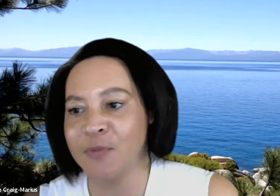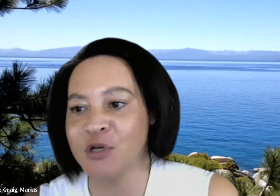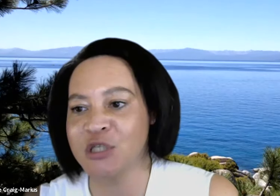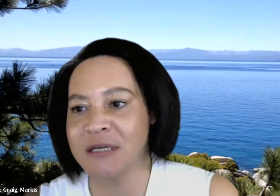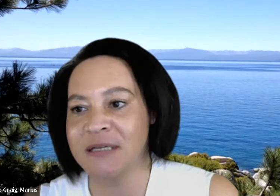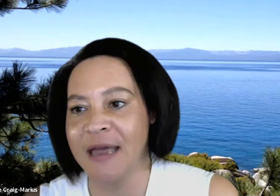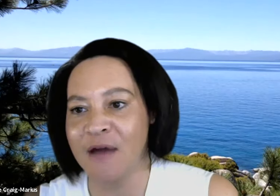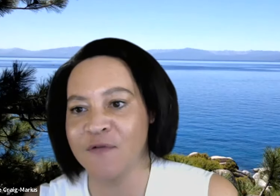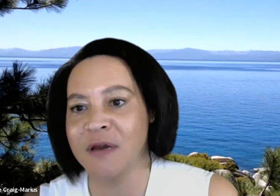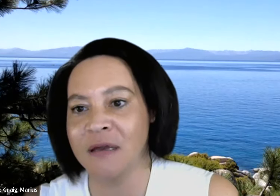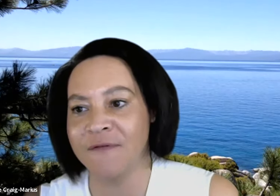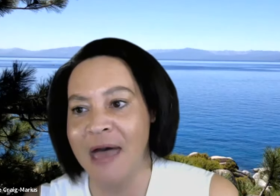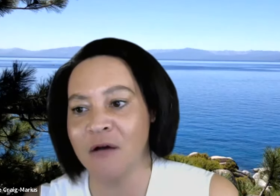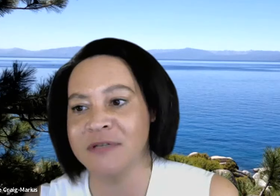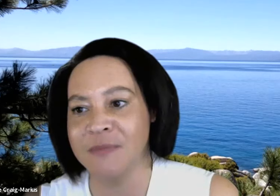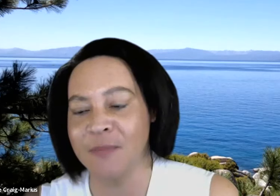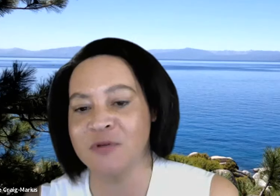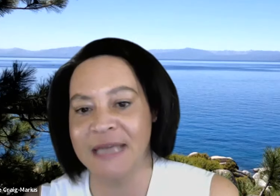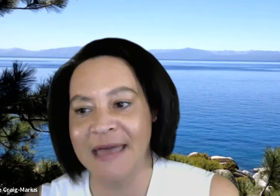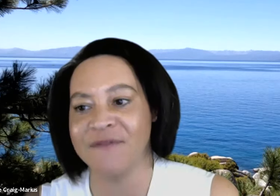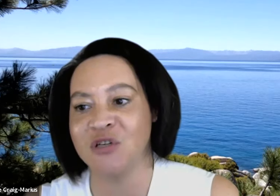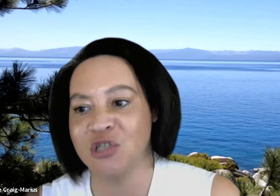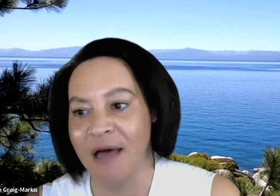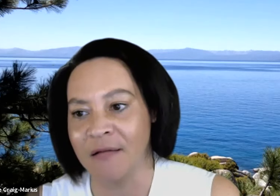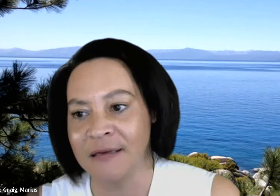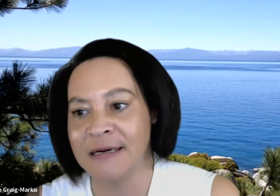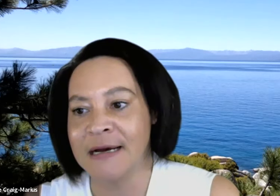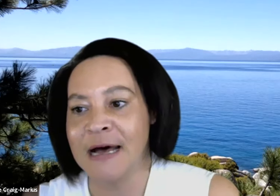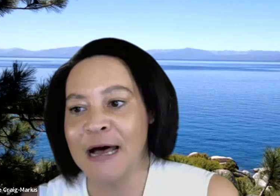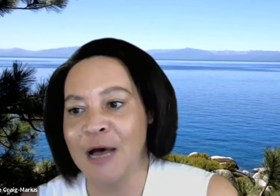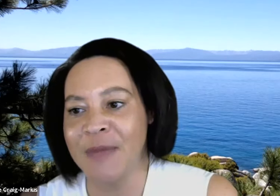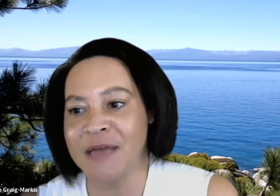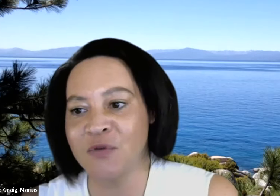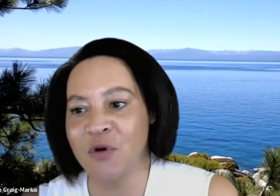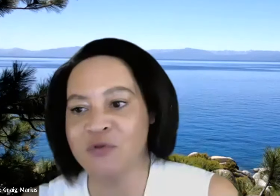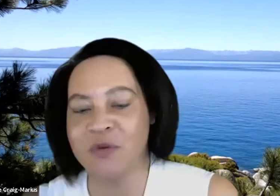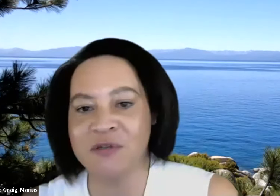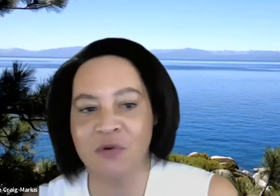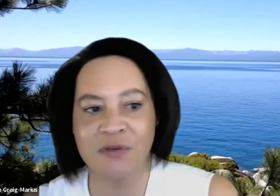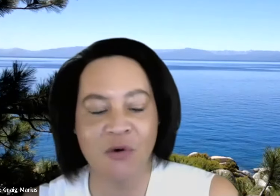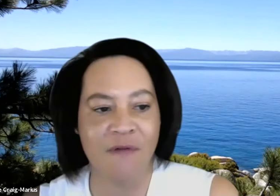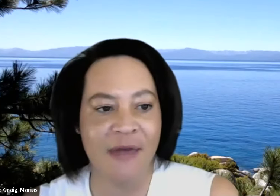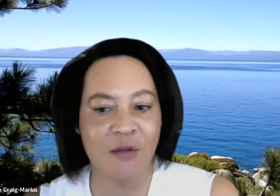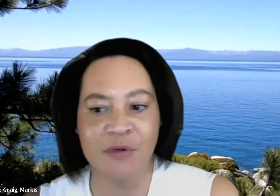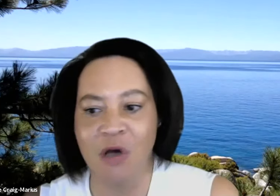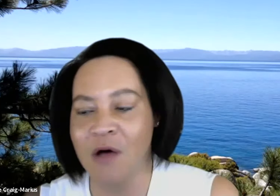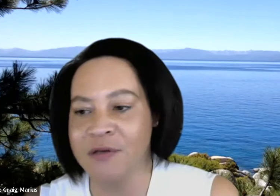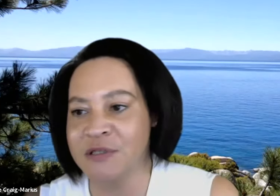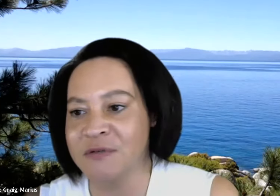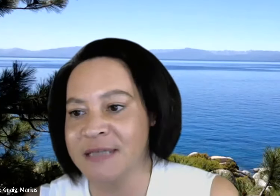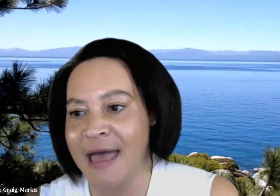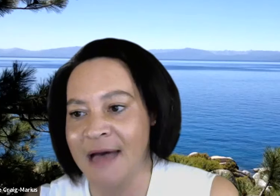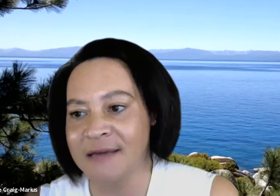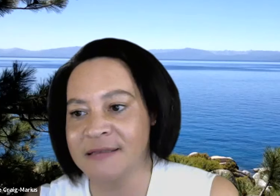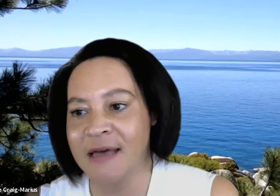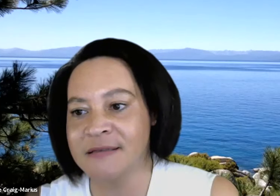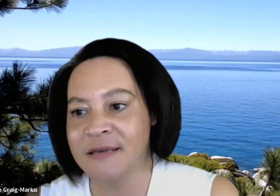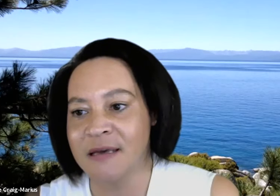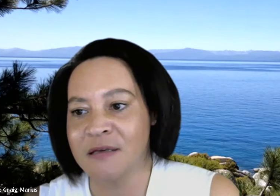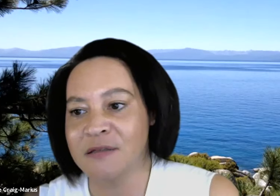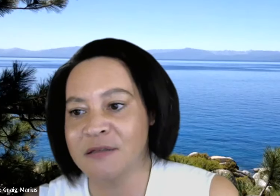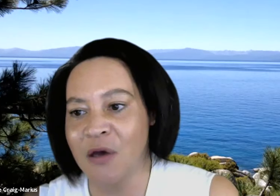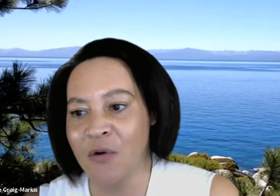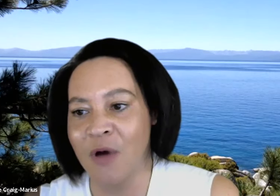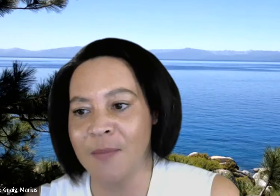have been pushed into every faculty member's Canvas shell. And so those resources are available to all students to